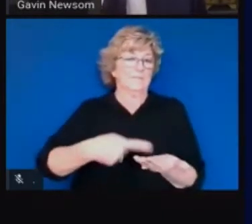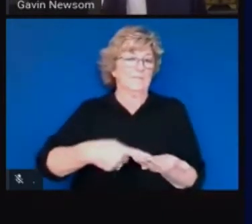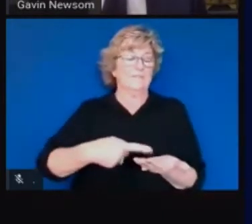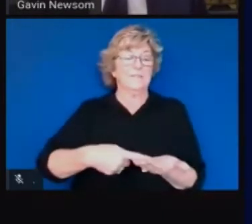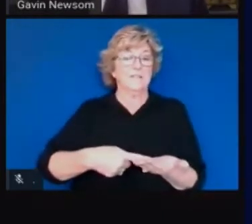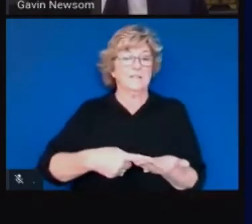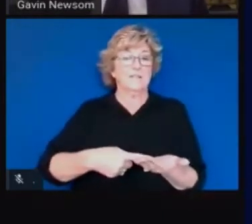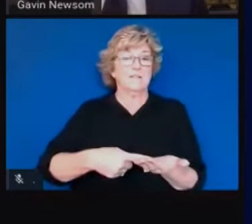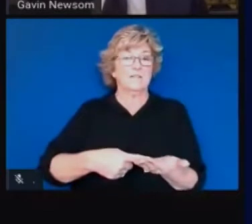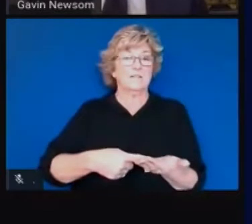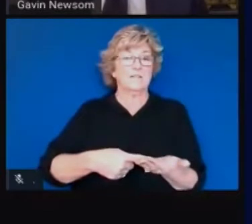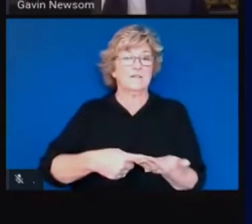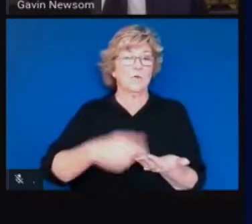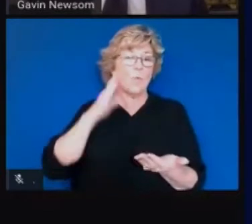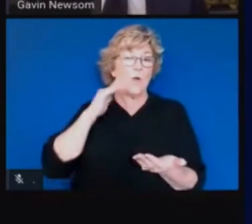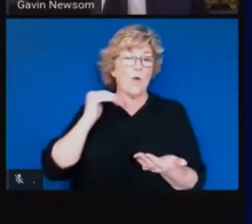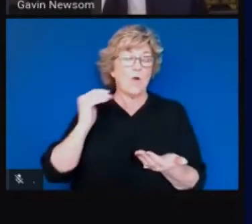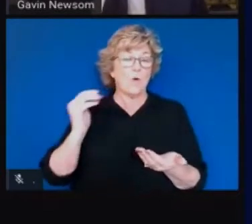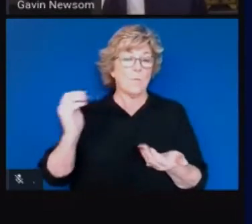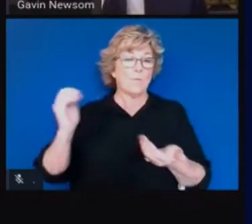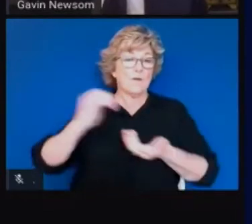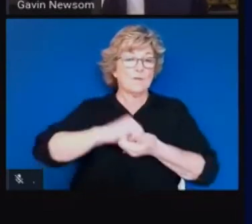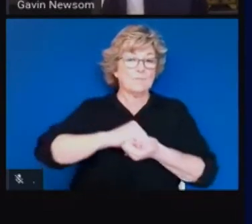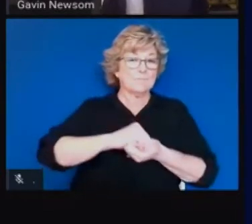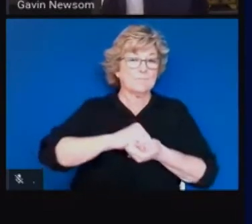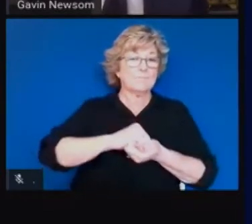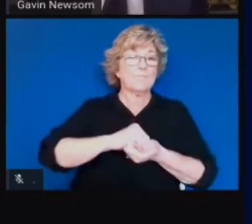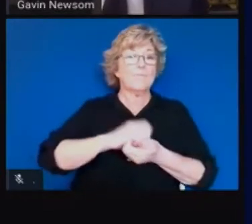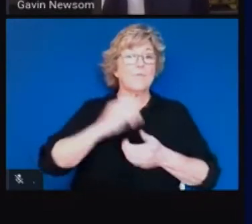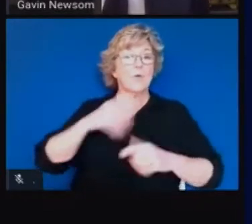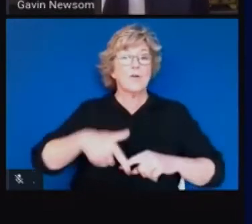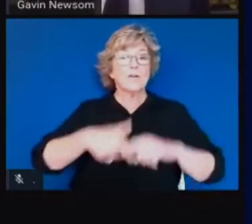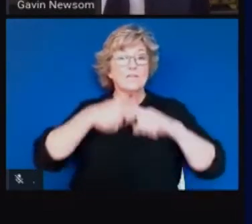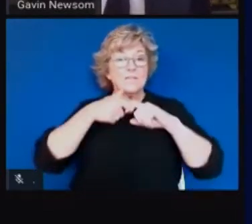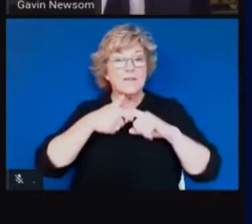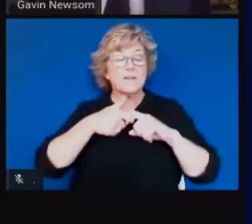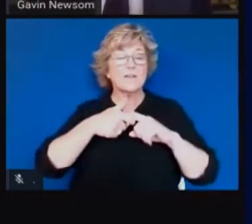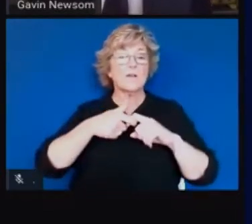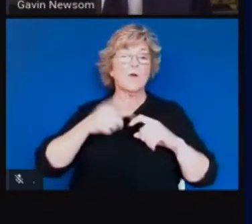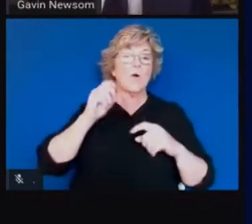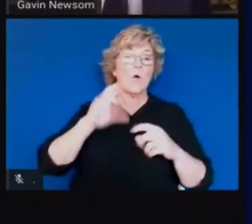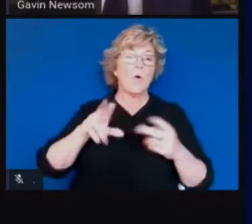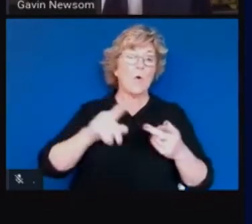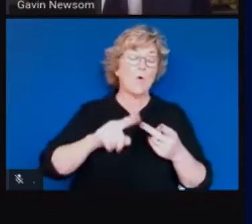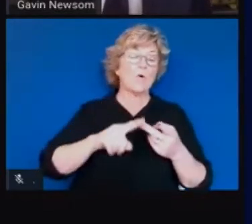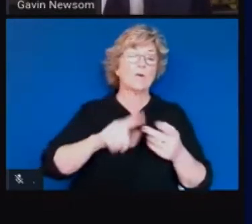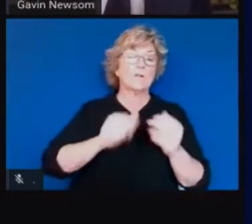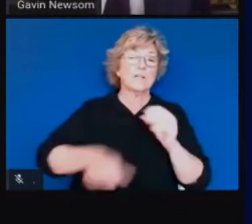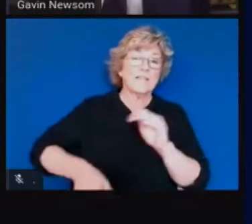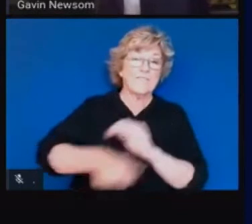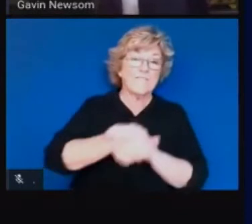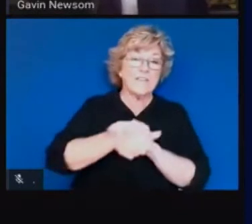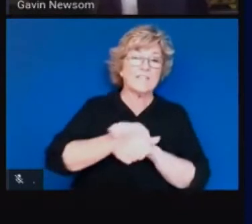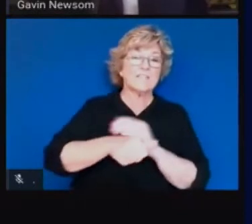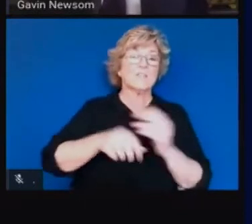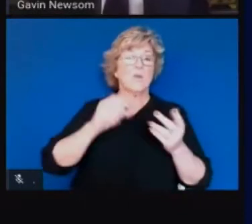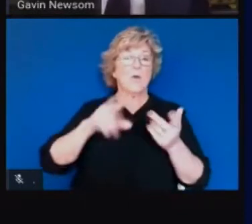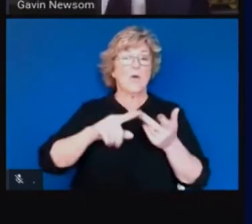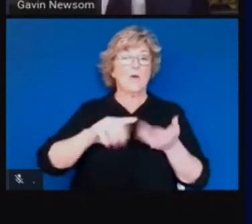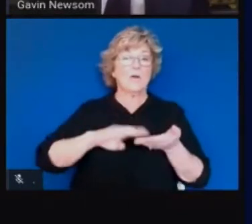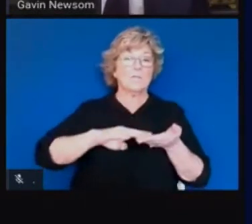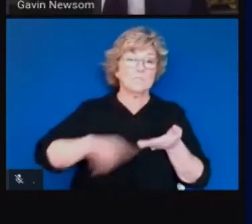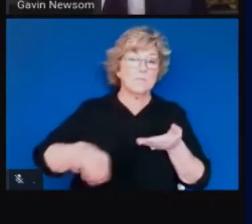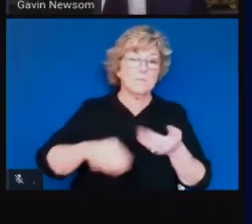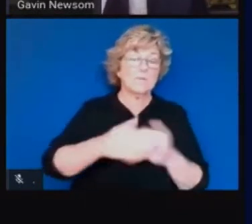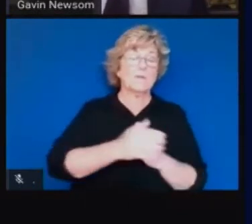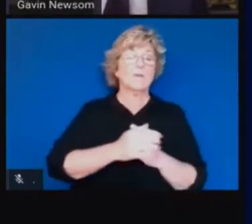obviously can be complementary potentially. Any moratorium or eviction or forbearance, foreclosure, mortgages across board spectrum, not just rental, but